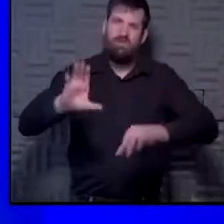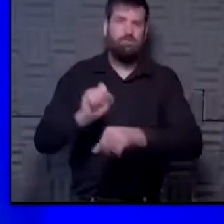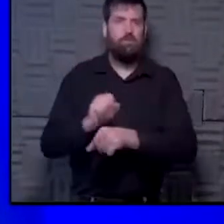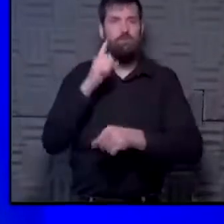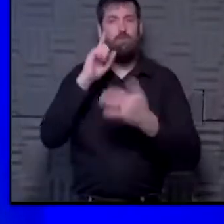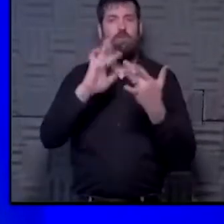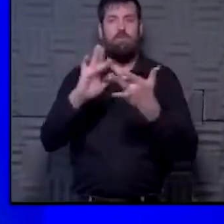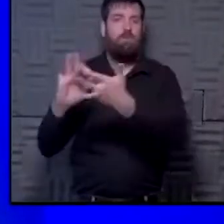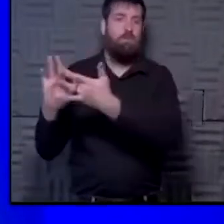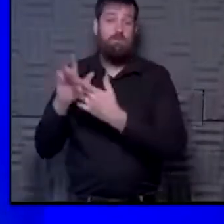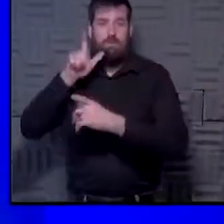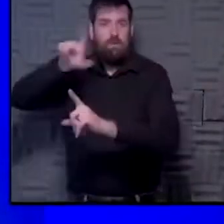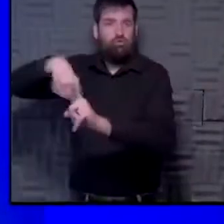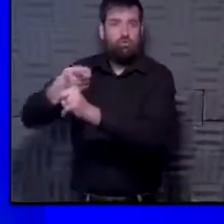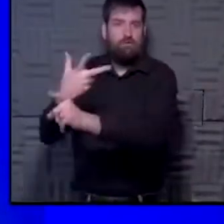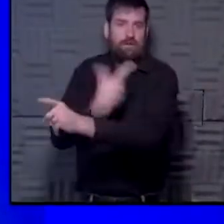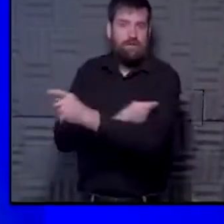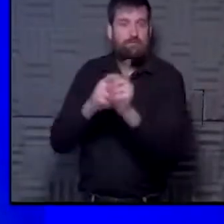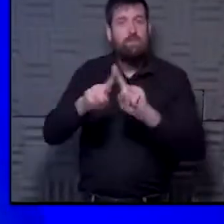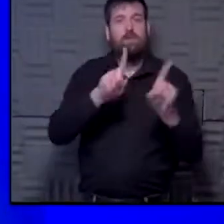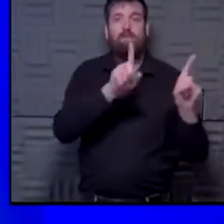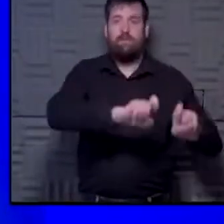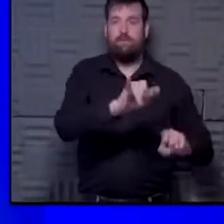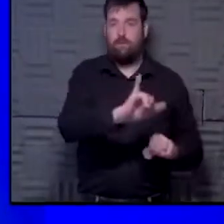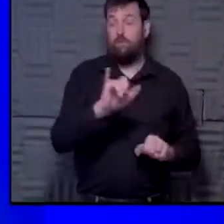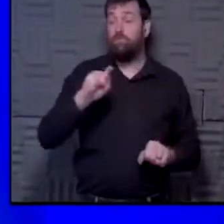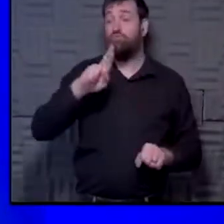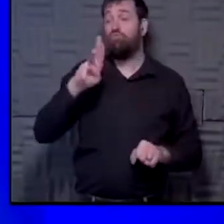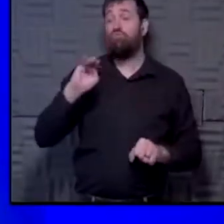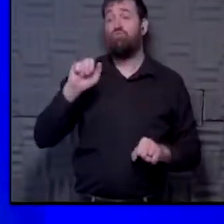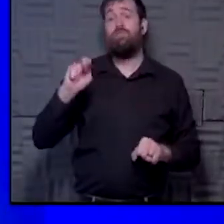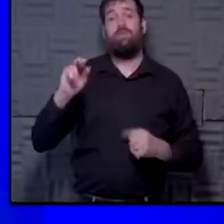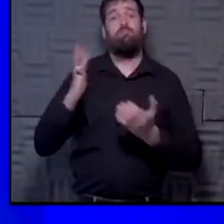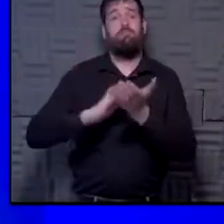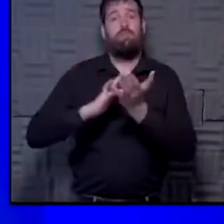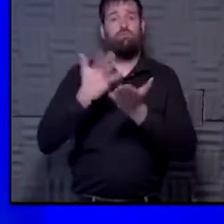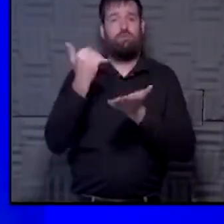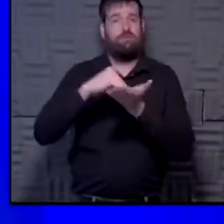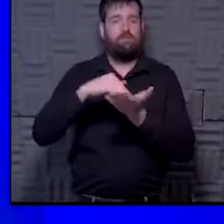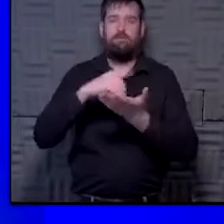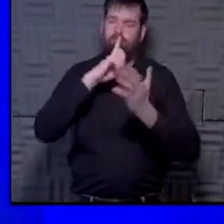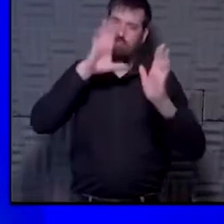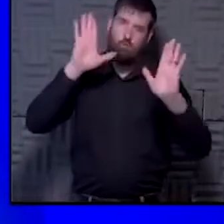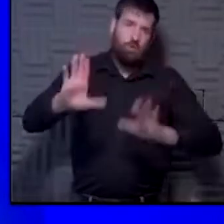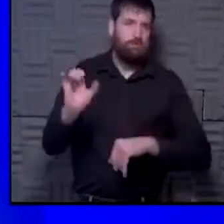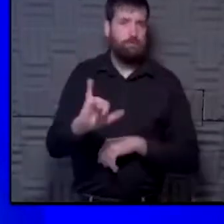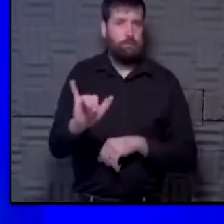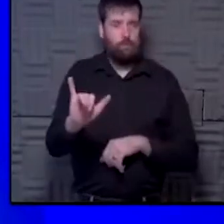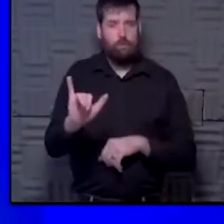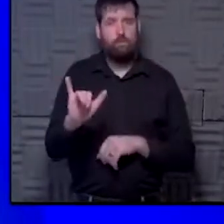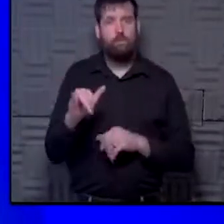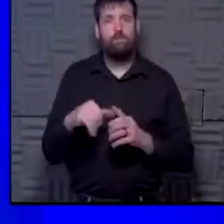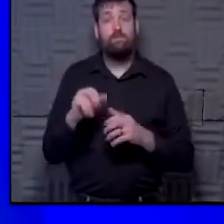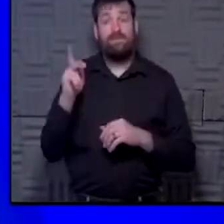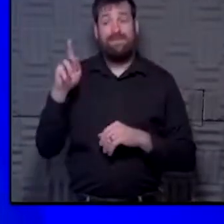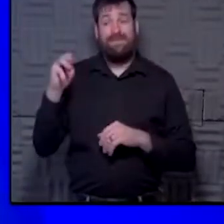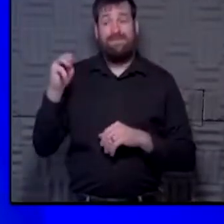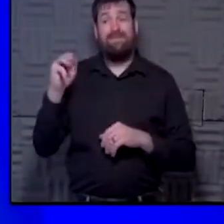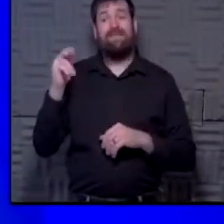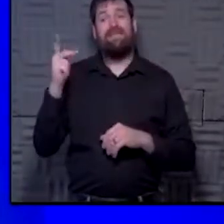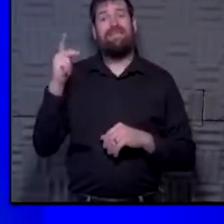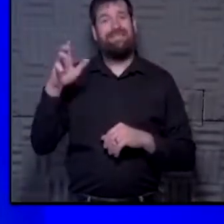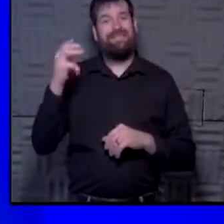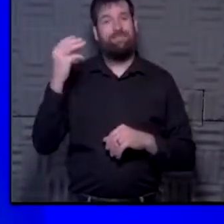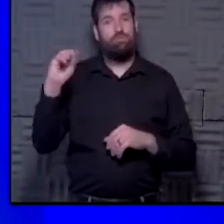but for testing. We know that Truman Medical Center has done a very good job for outreach, for testing, as well as vaccination. Kansas City, Missouri Health